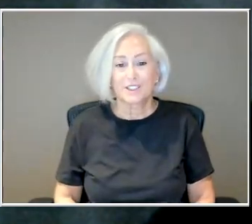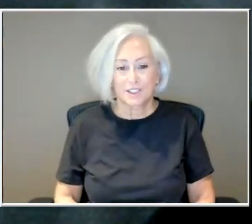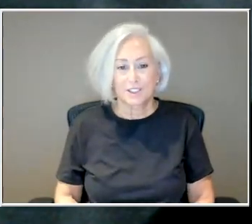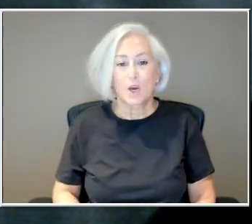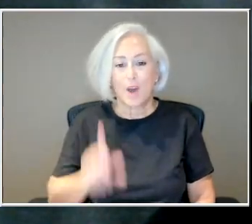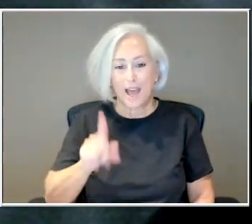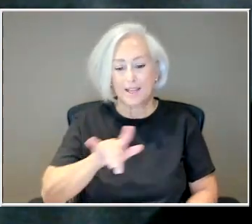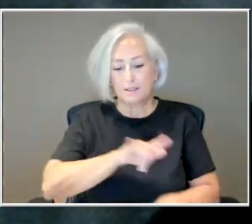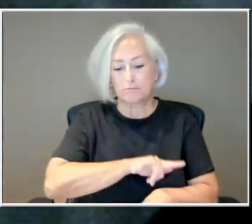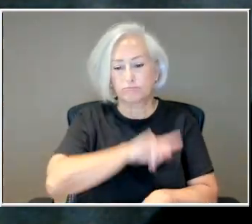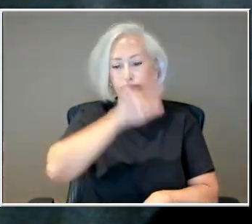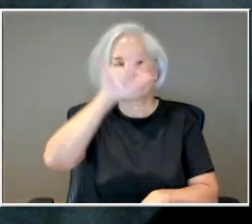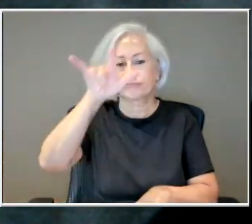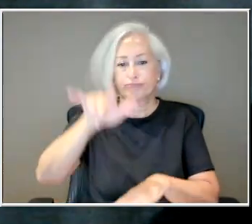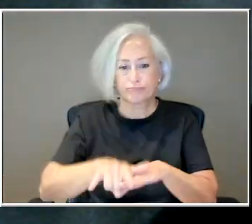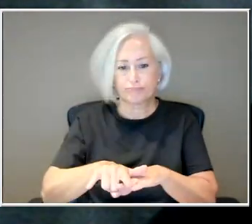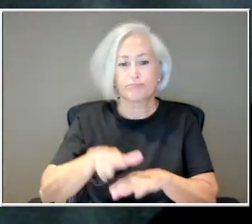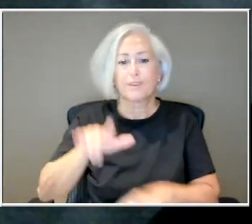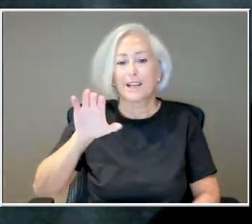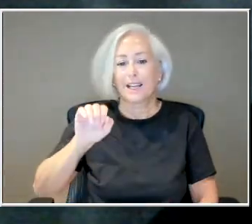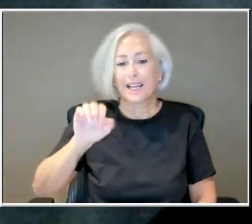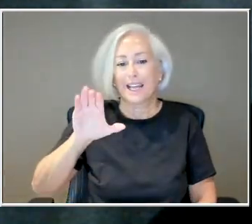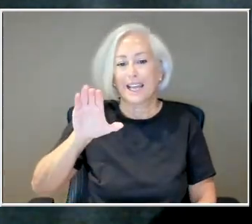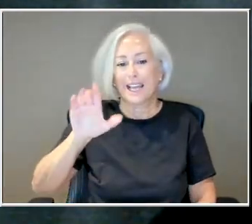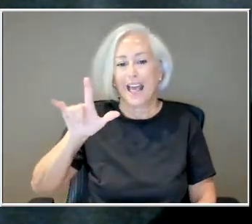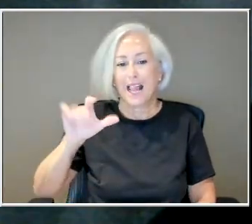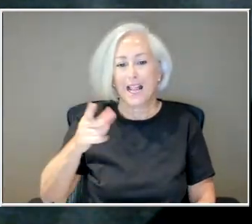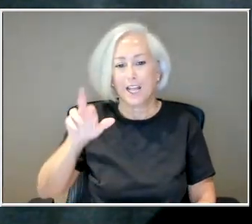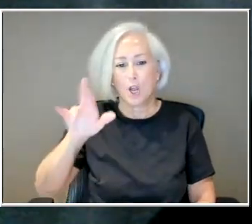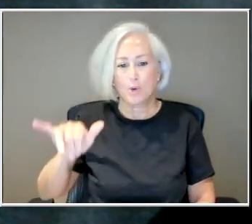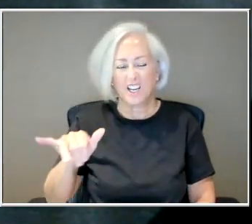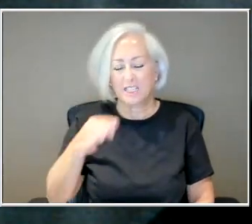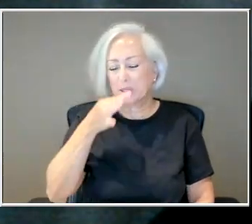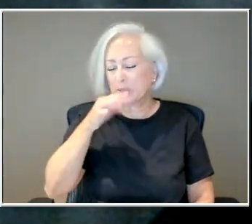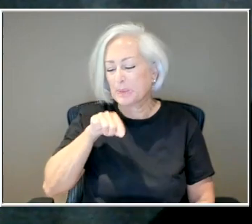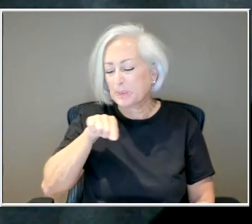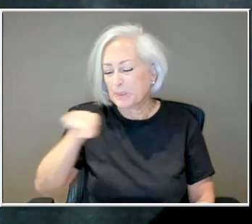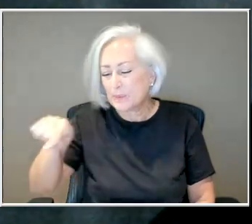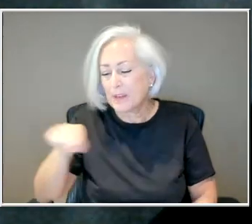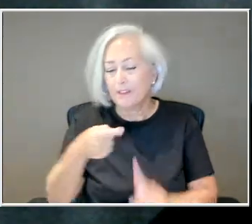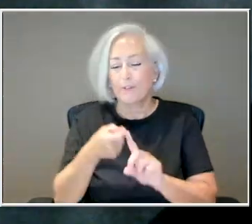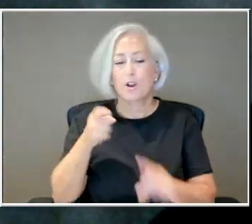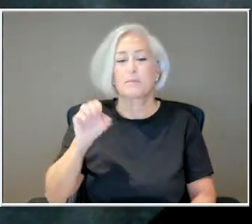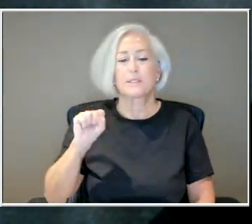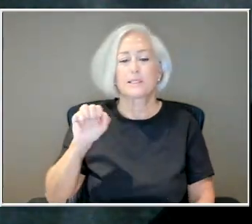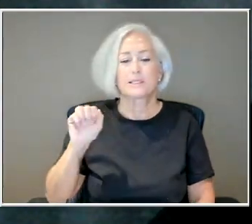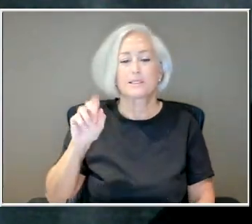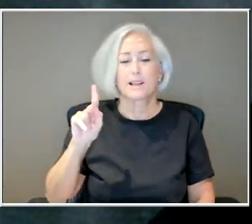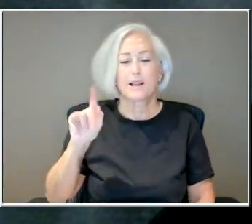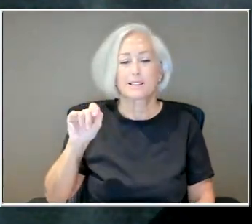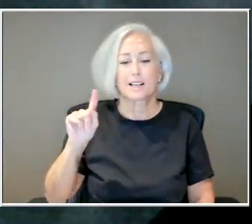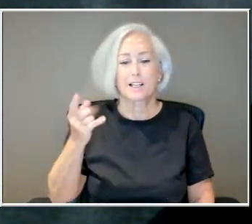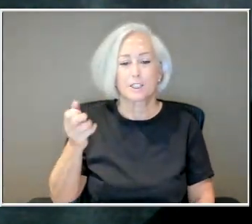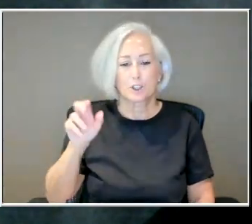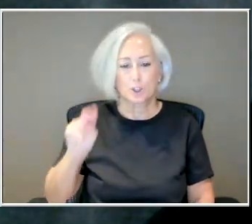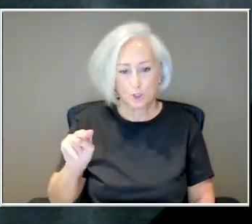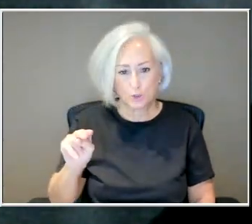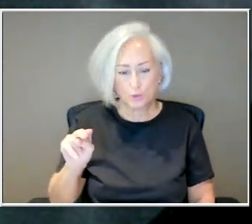fly to Calgary, which isn't very far from Saskatoon, and they did a physical there,